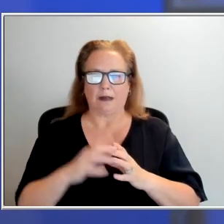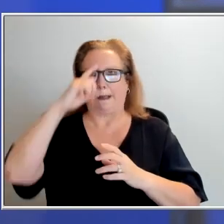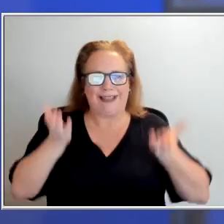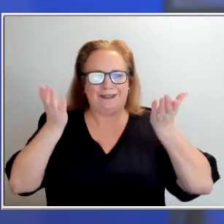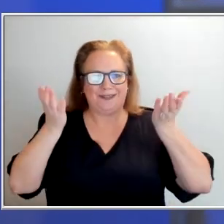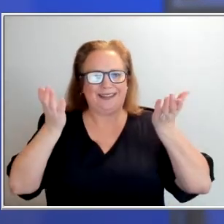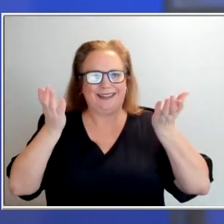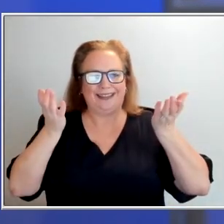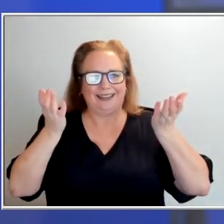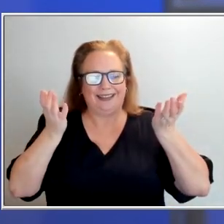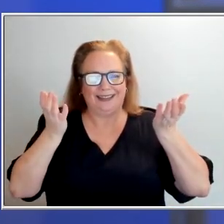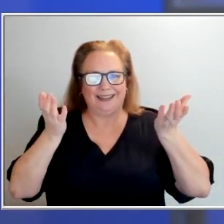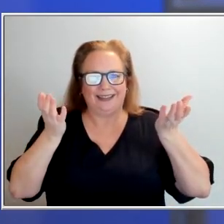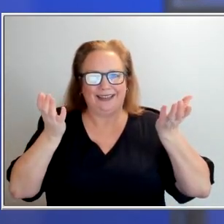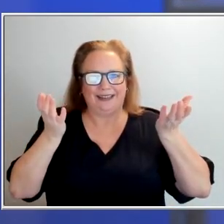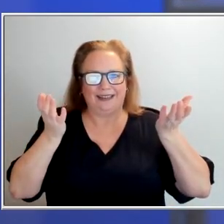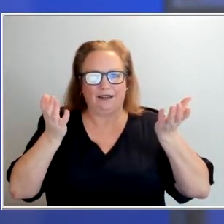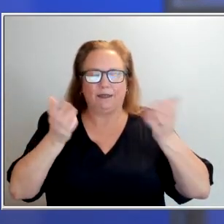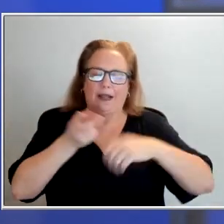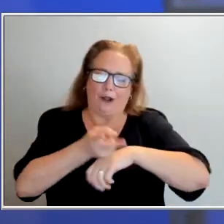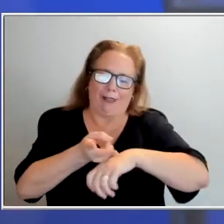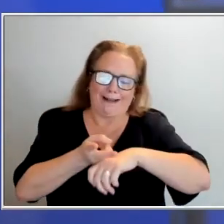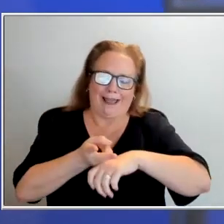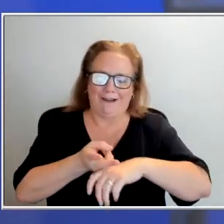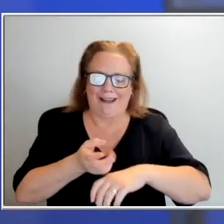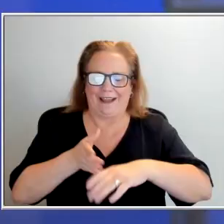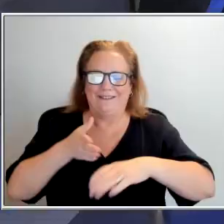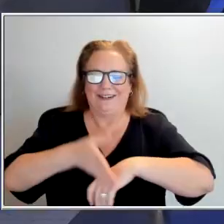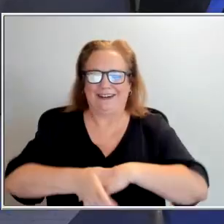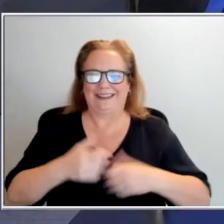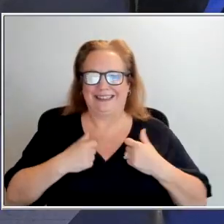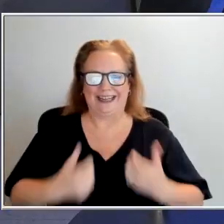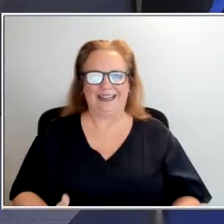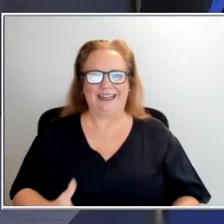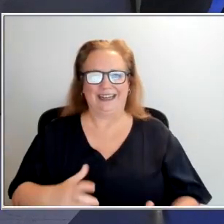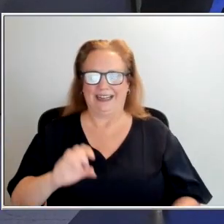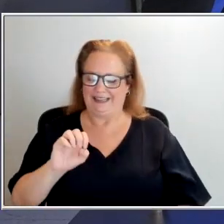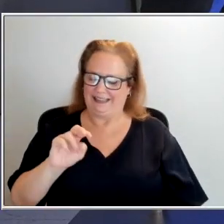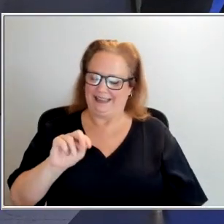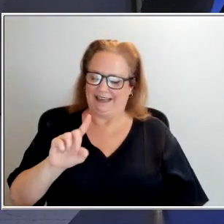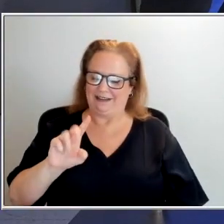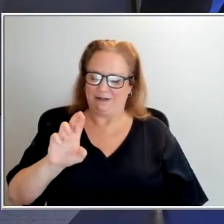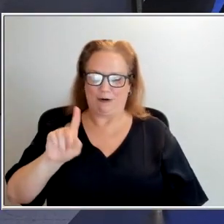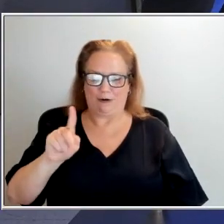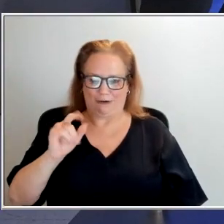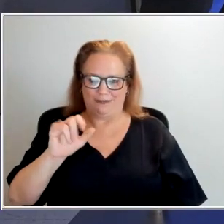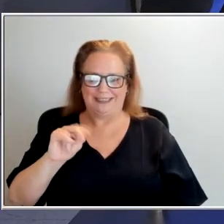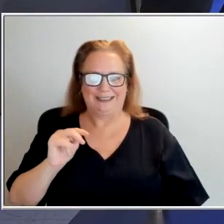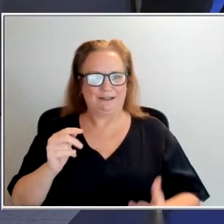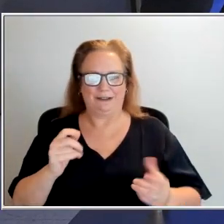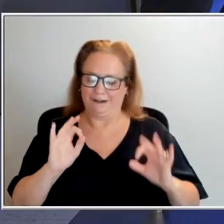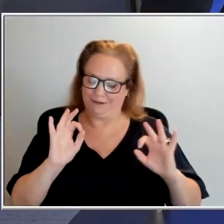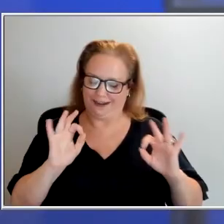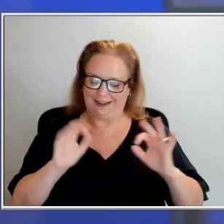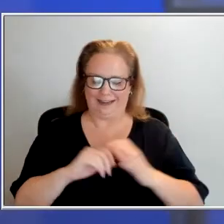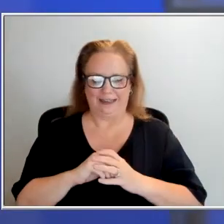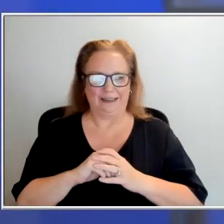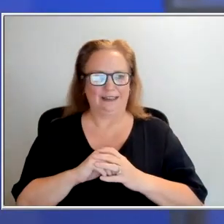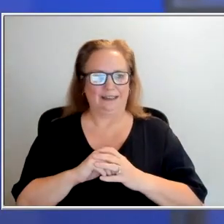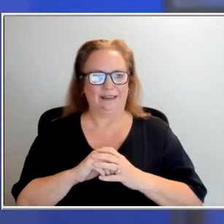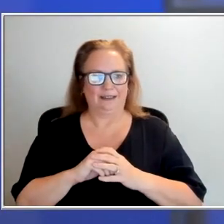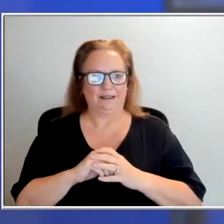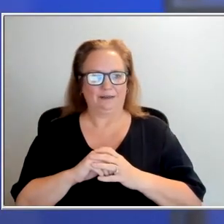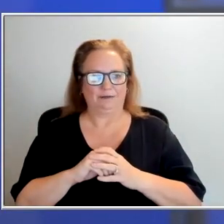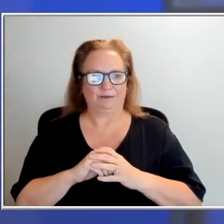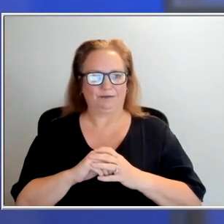afterwards. Of course, you know, then I go lay down. But yeah. Well, listen, the endorphins are cool, man. You got to Right. go with the flow on that. And